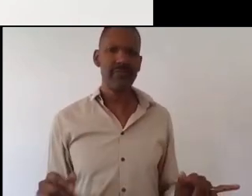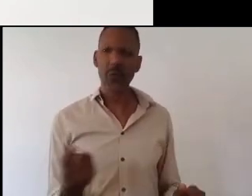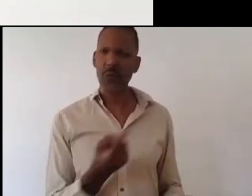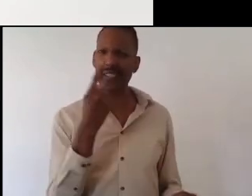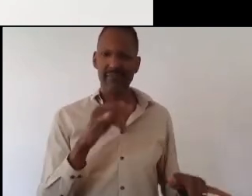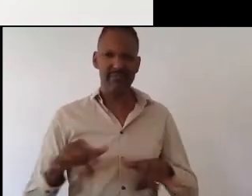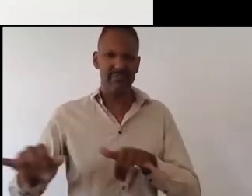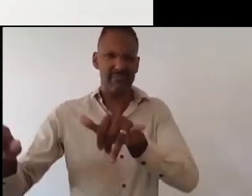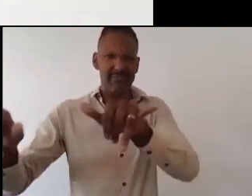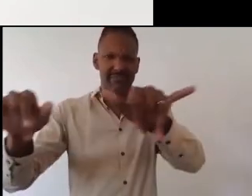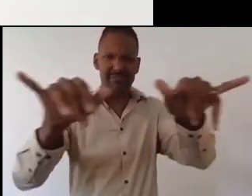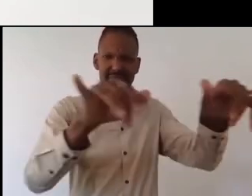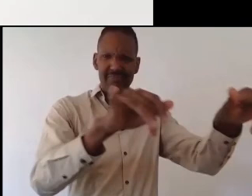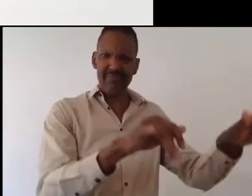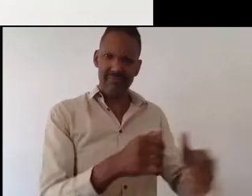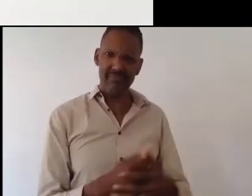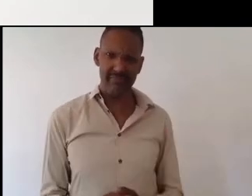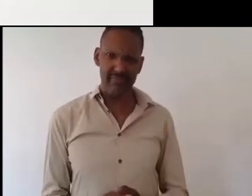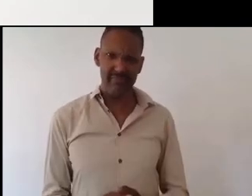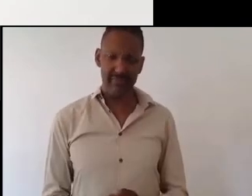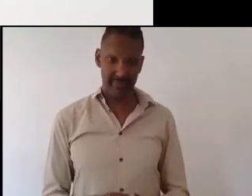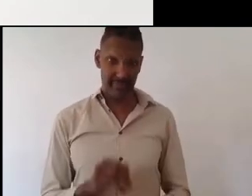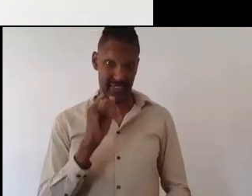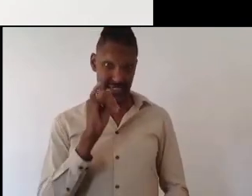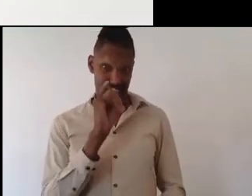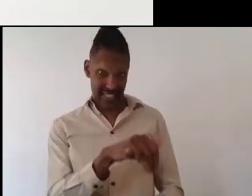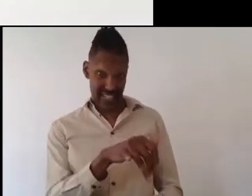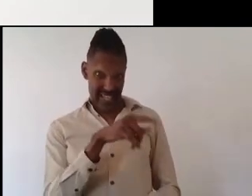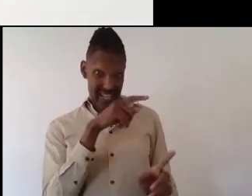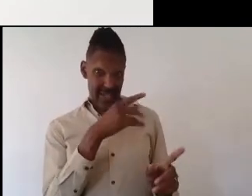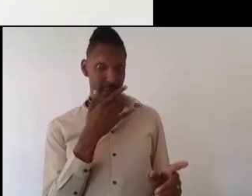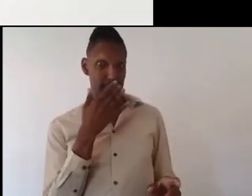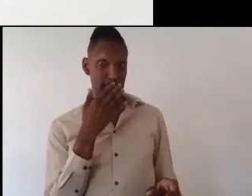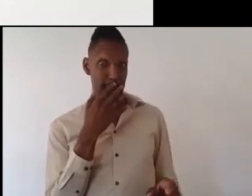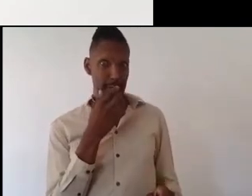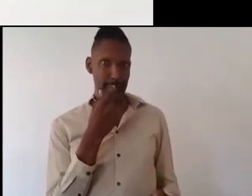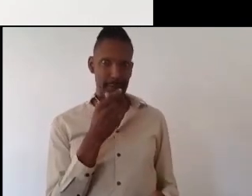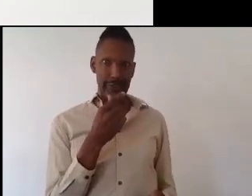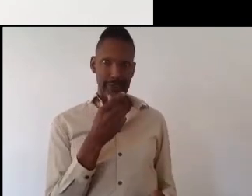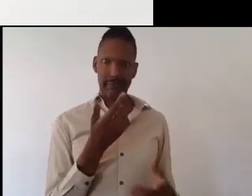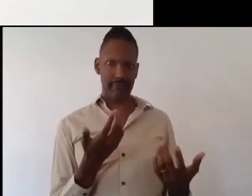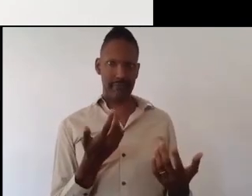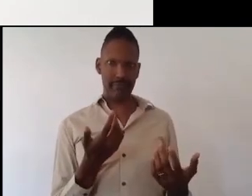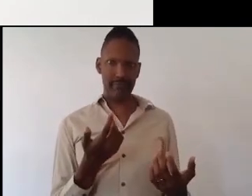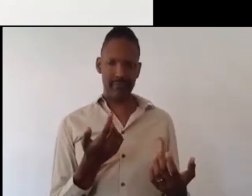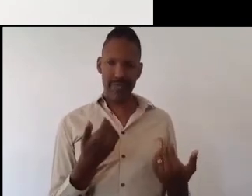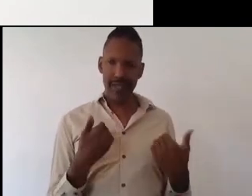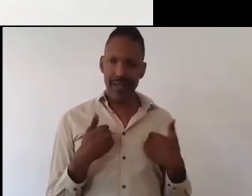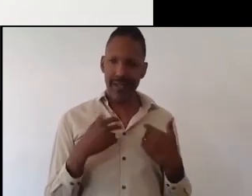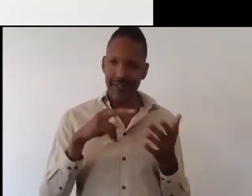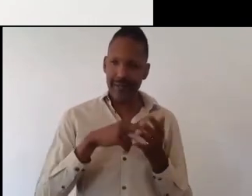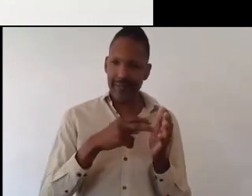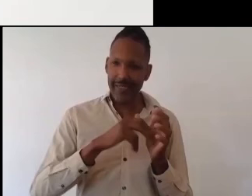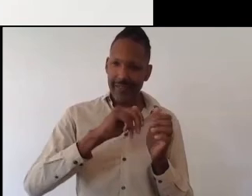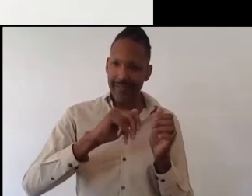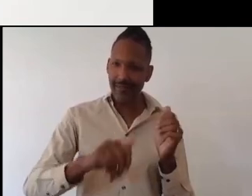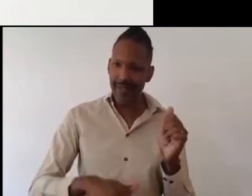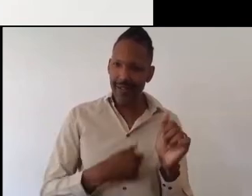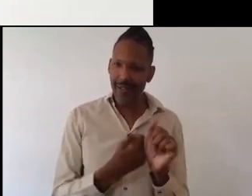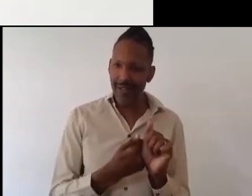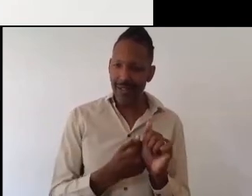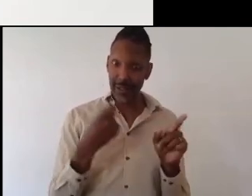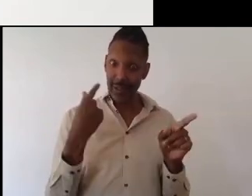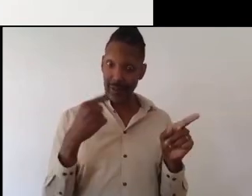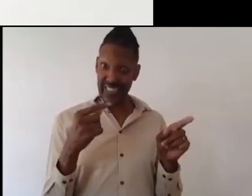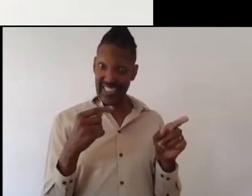on these street lights have meaning beyond just what the street light is. So if you see the color green,